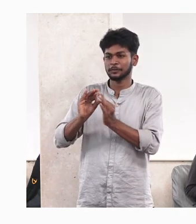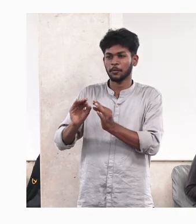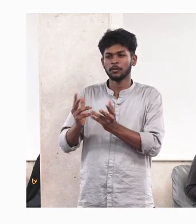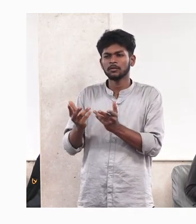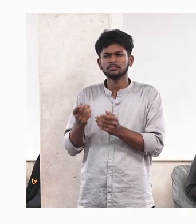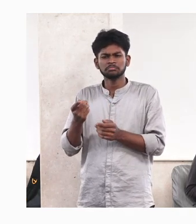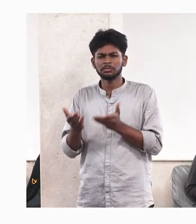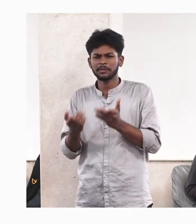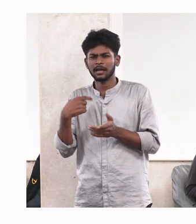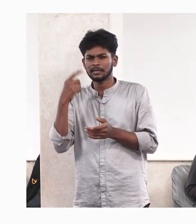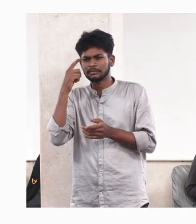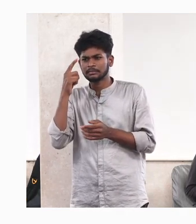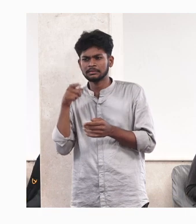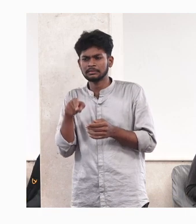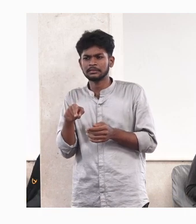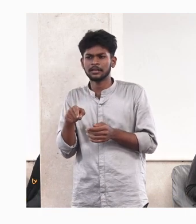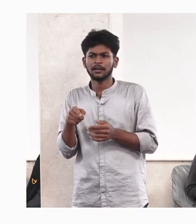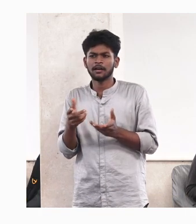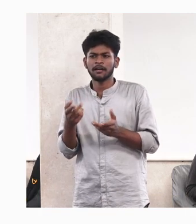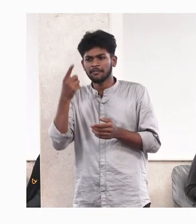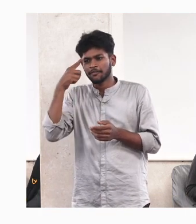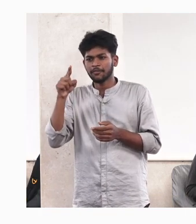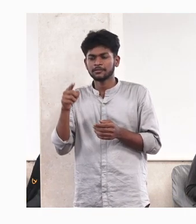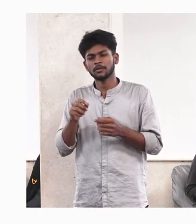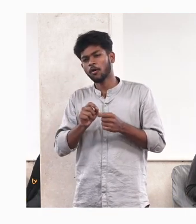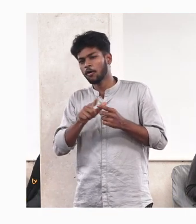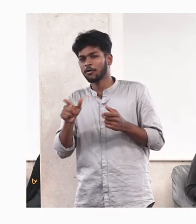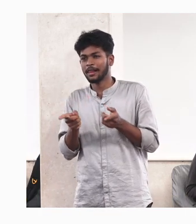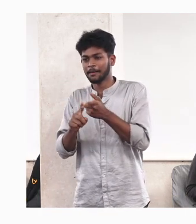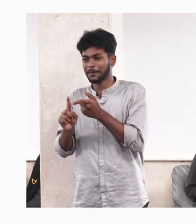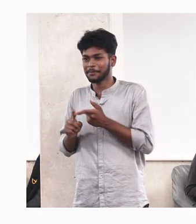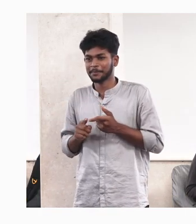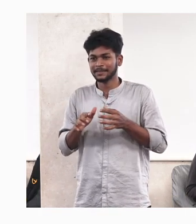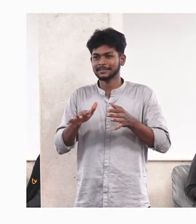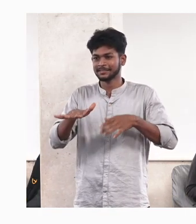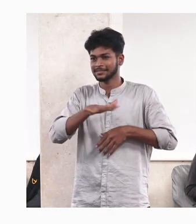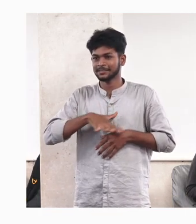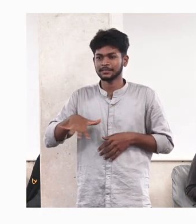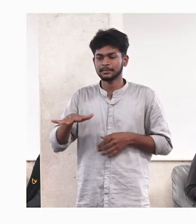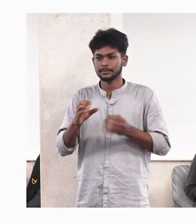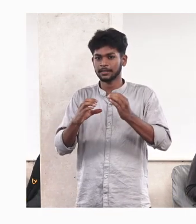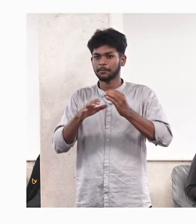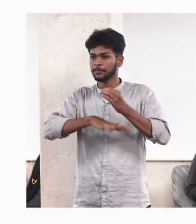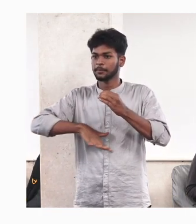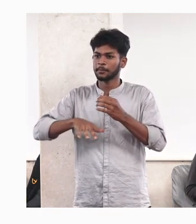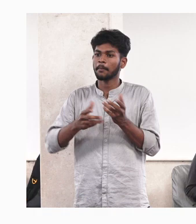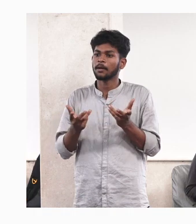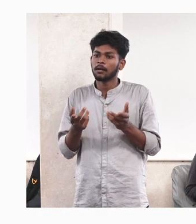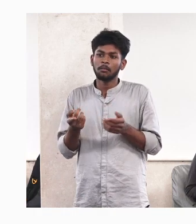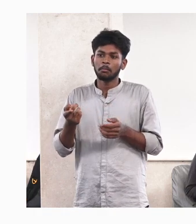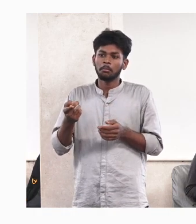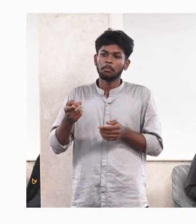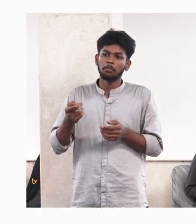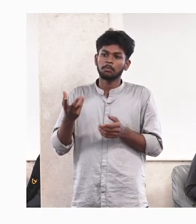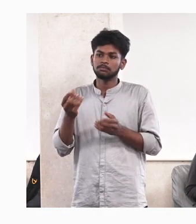I think, principles that for all the situations that really work into the community, the